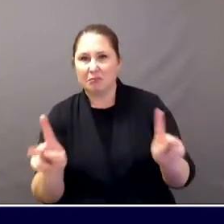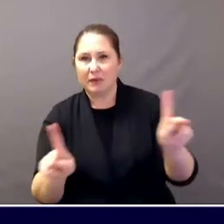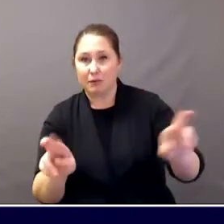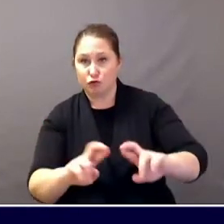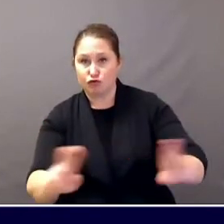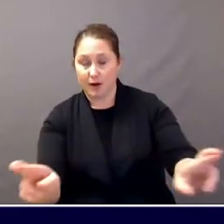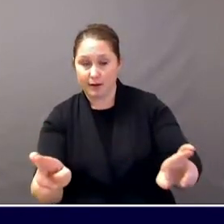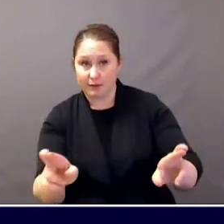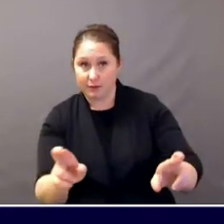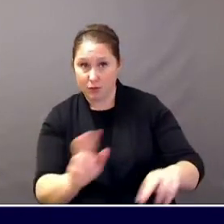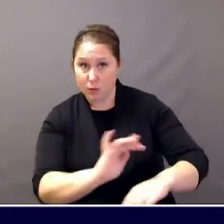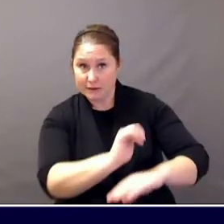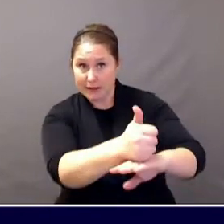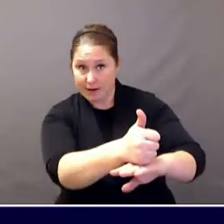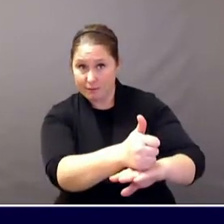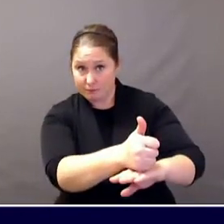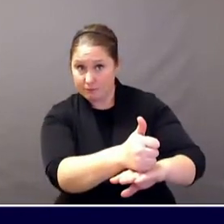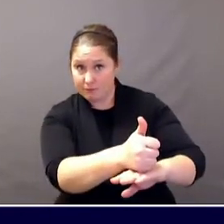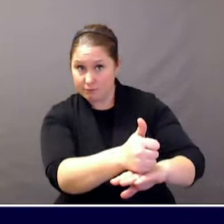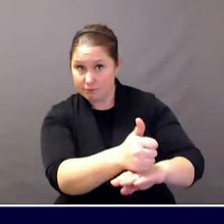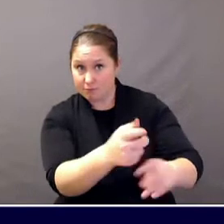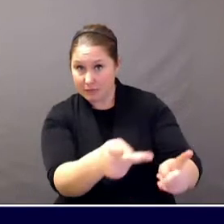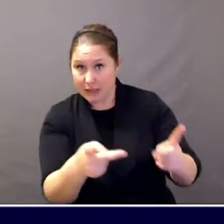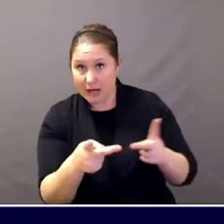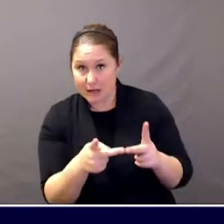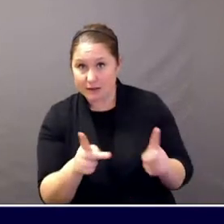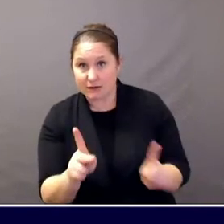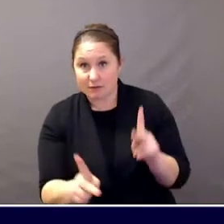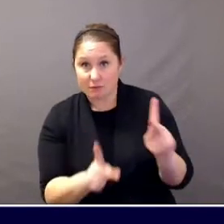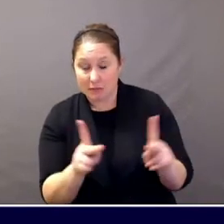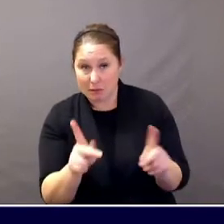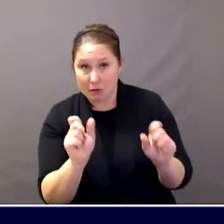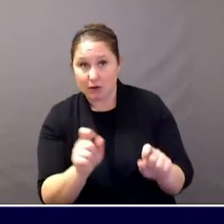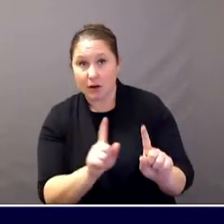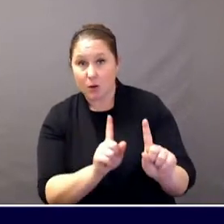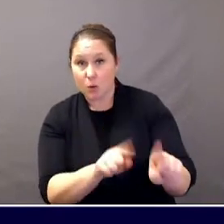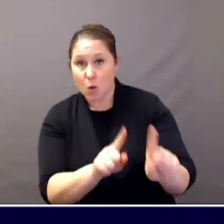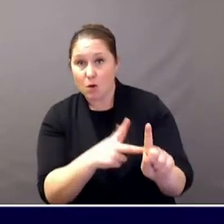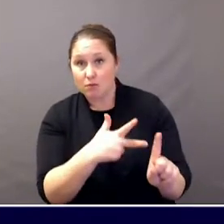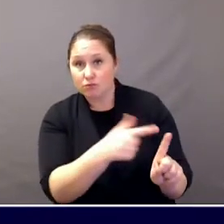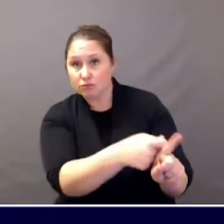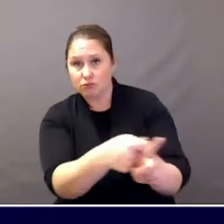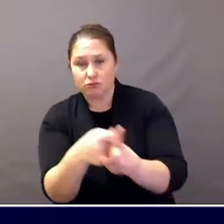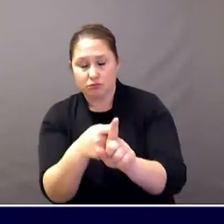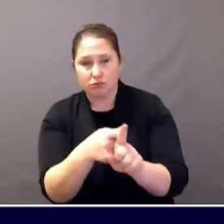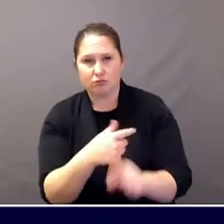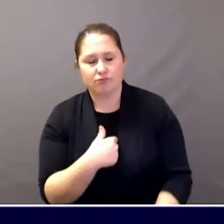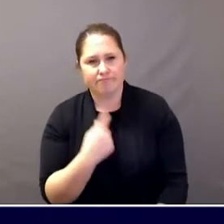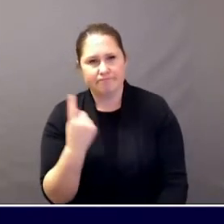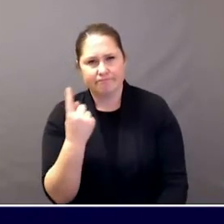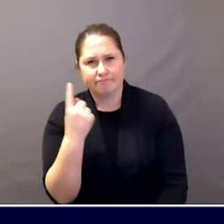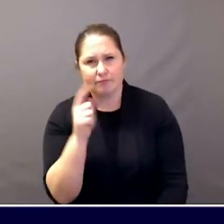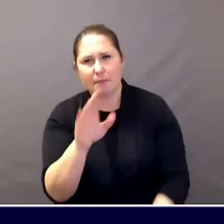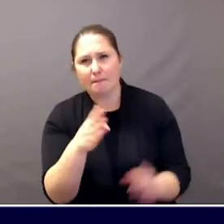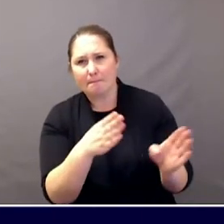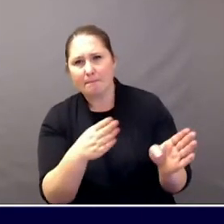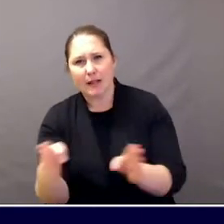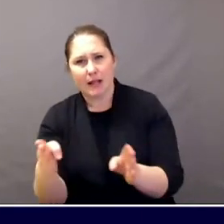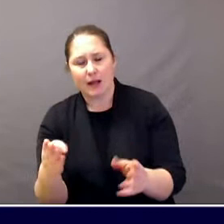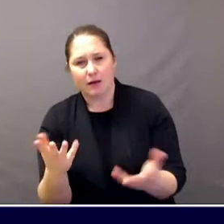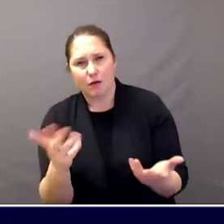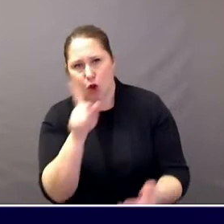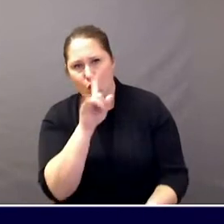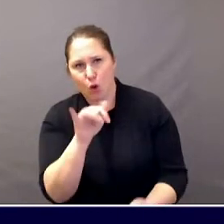still kind of in process. But how does this potential plan from the White House to release more vaccines affect